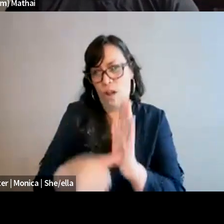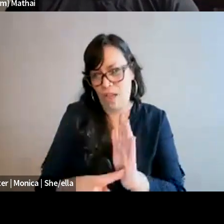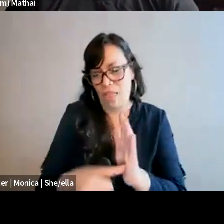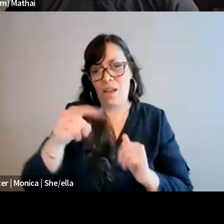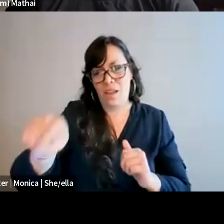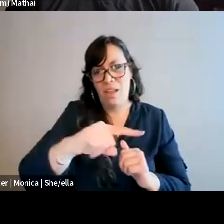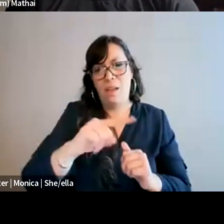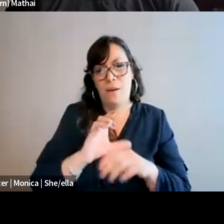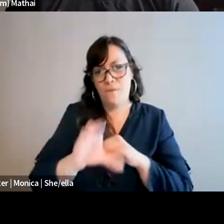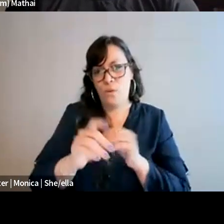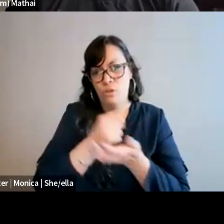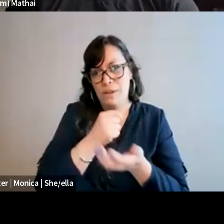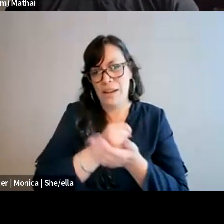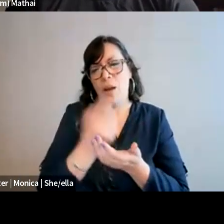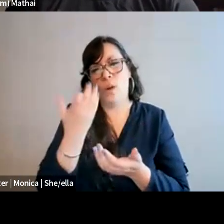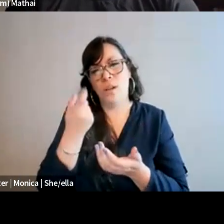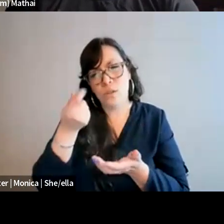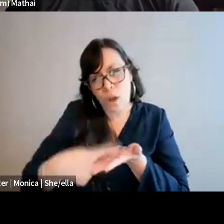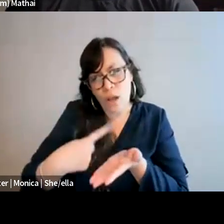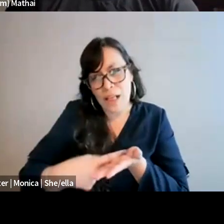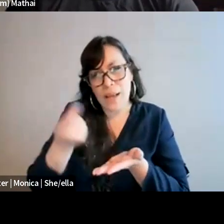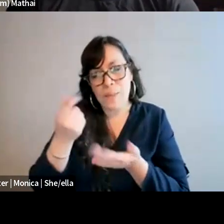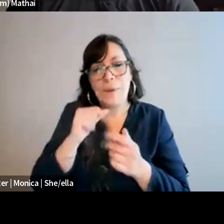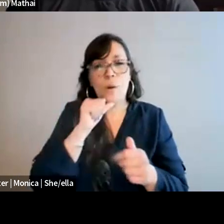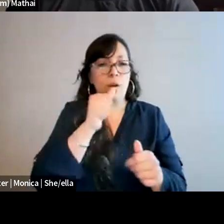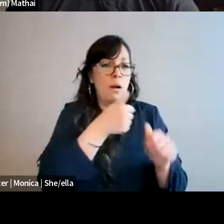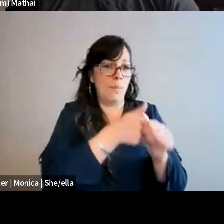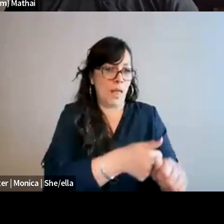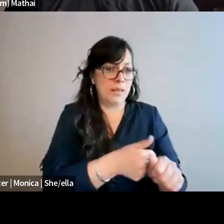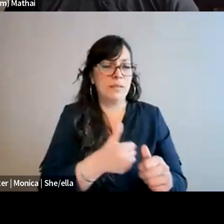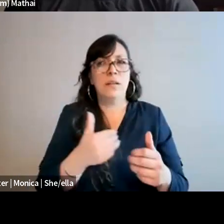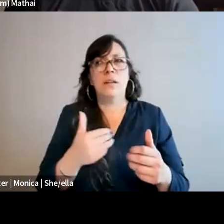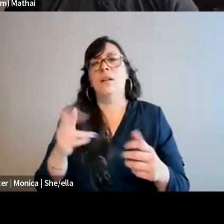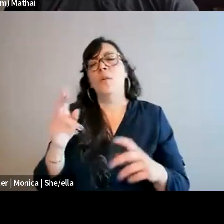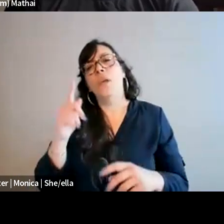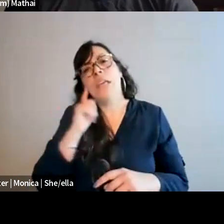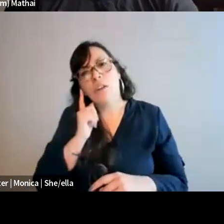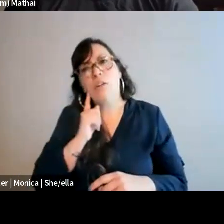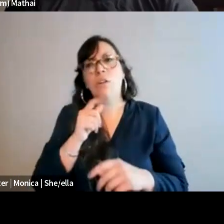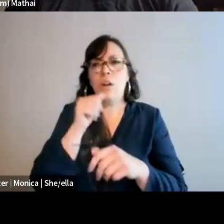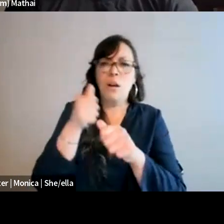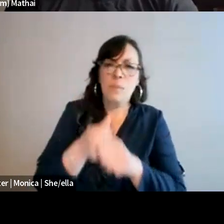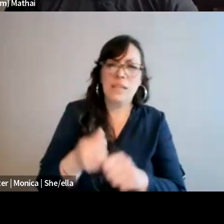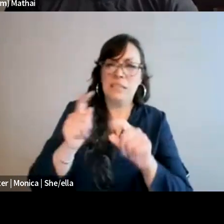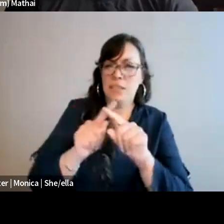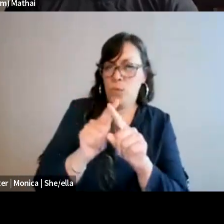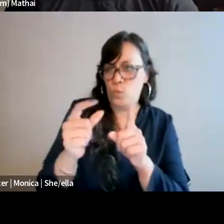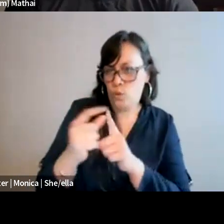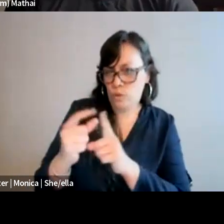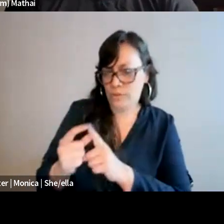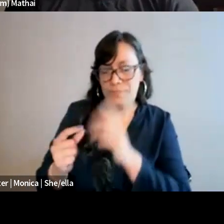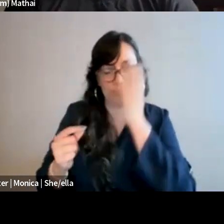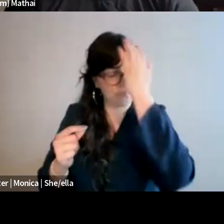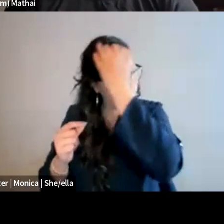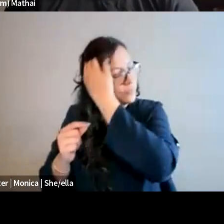like forced treatment. And I want to talk a little bit about non-compliance, because we hear like non-compliance in many different words. I